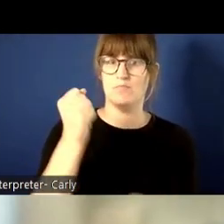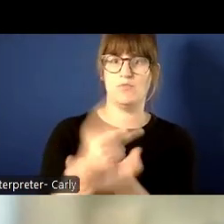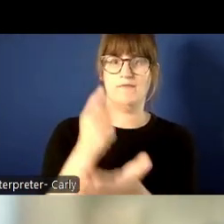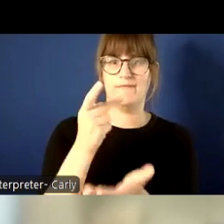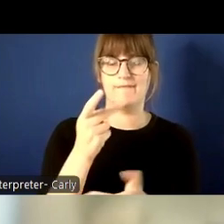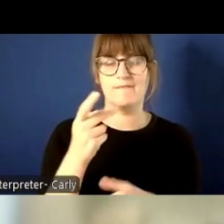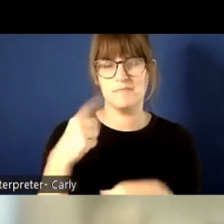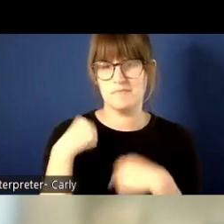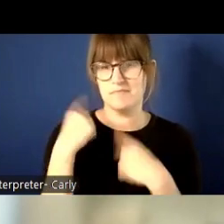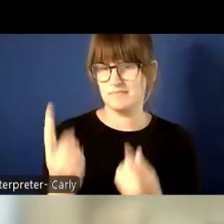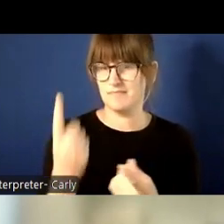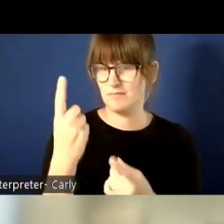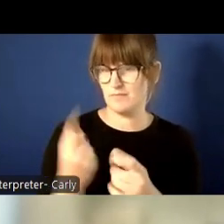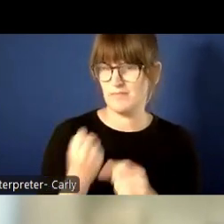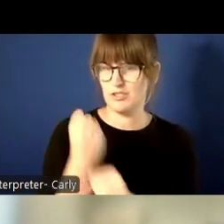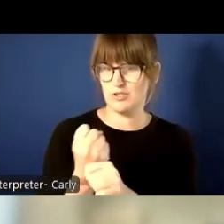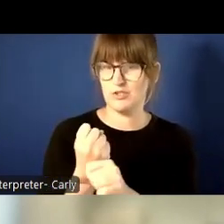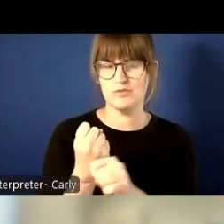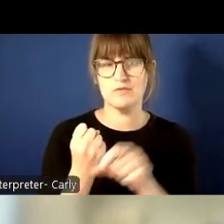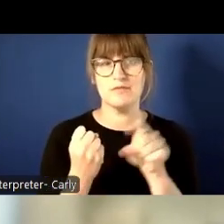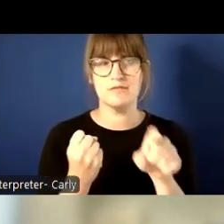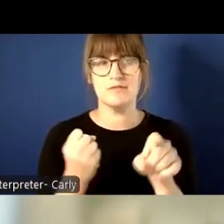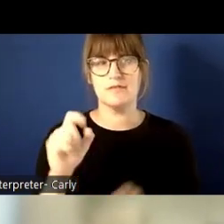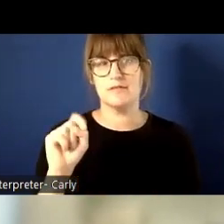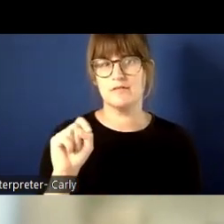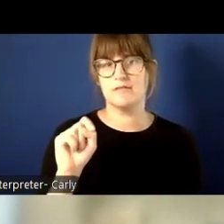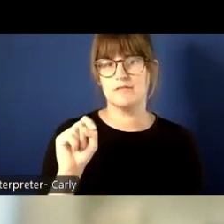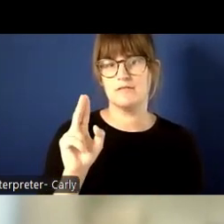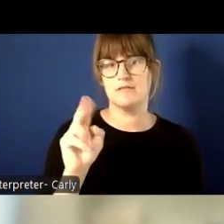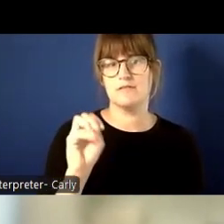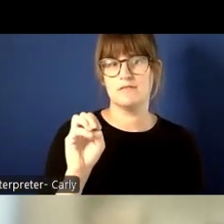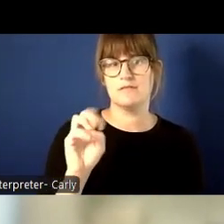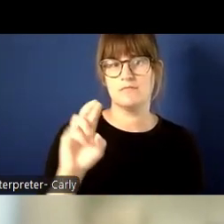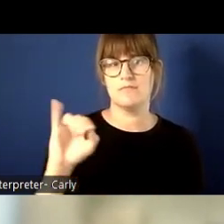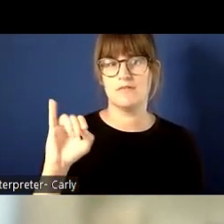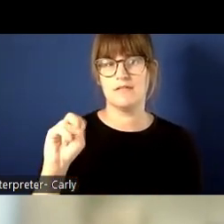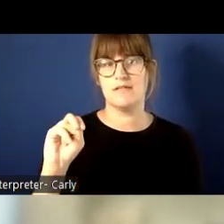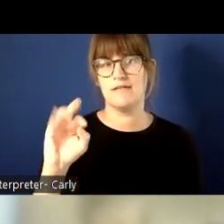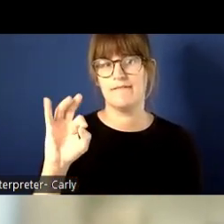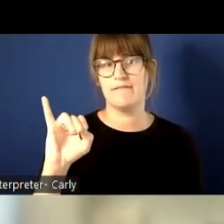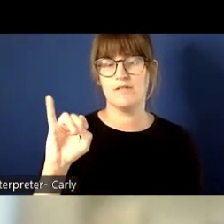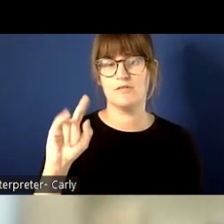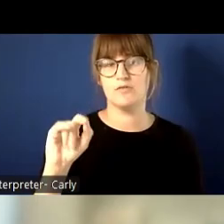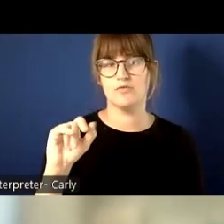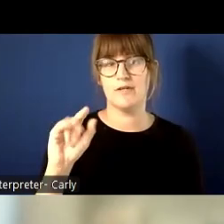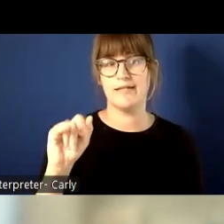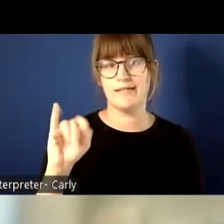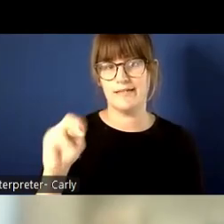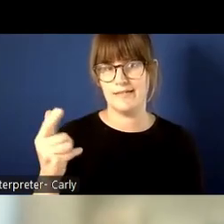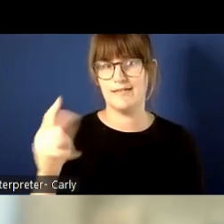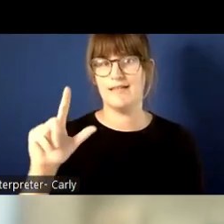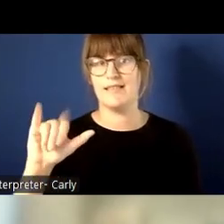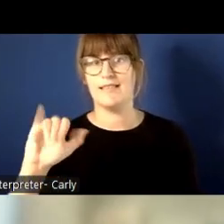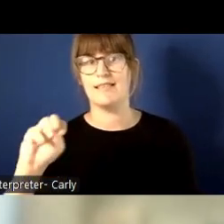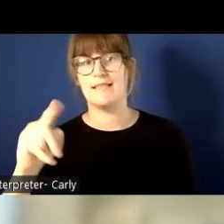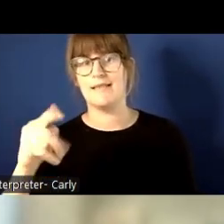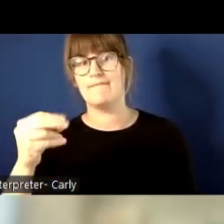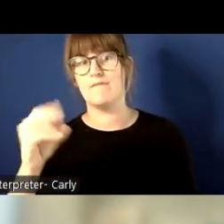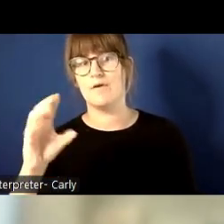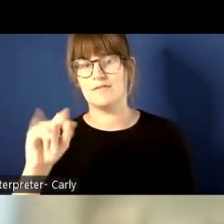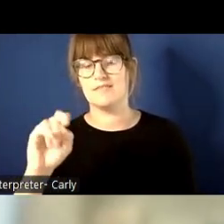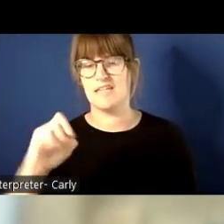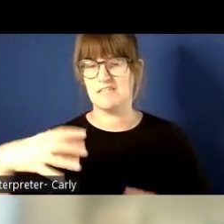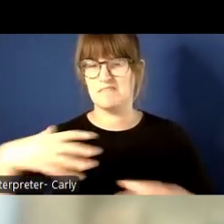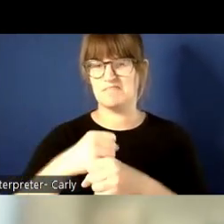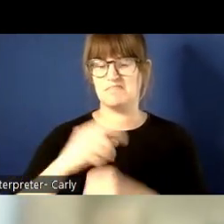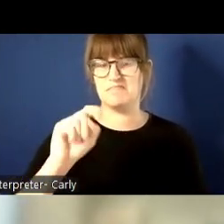over the last year. This is tumor infiltrating lymphocyte, TIL therapy. And this is really exciting. This has been approved by the